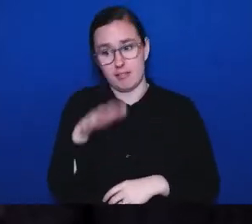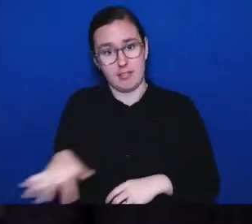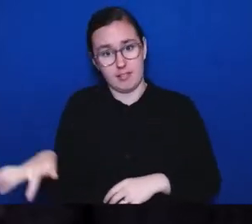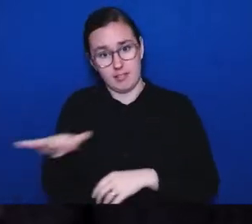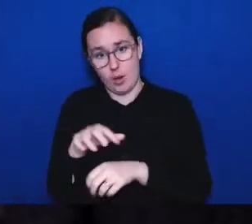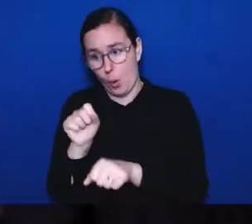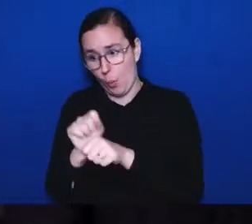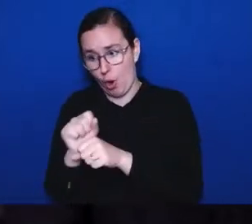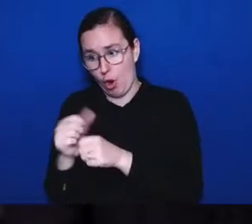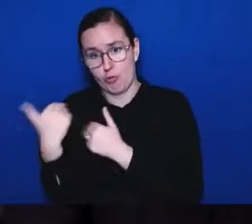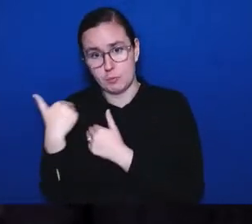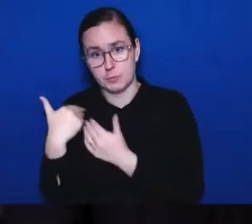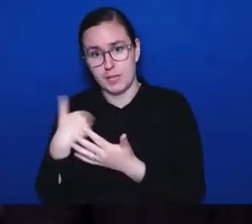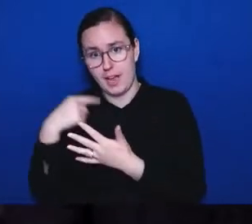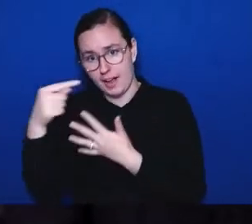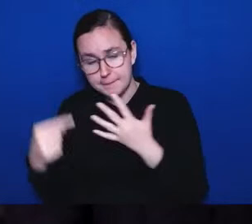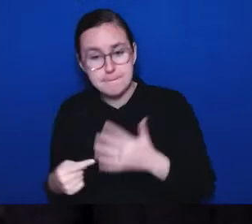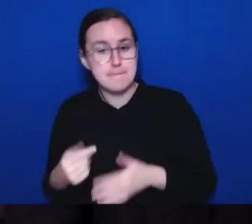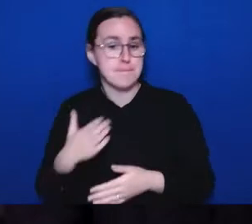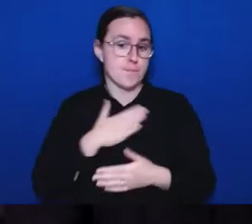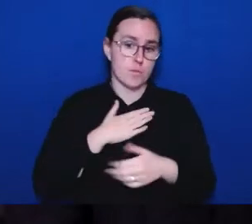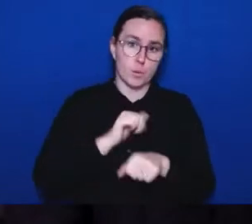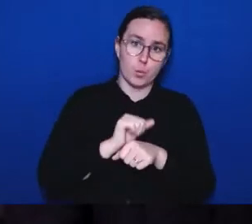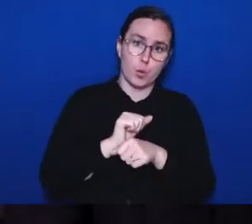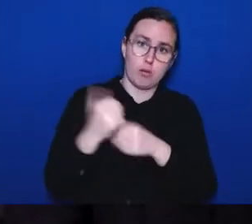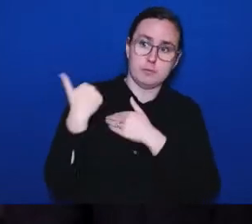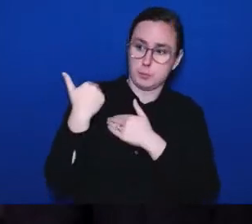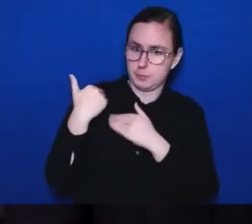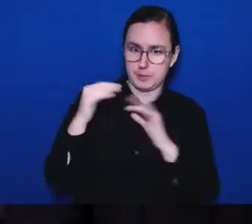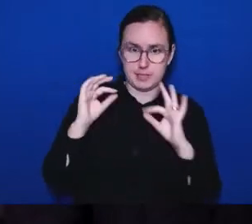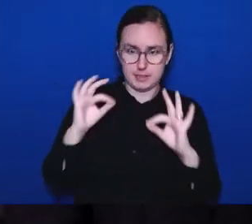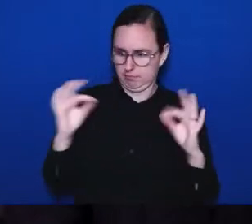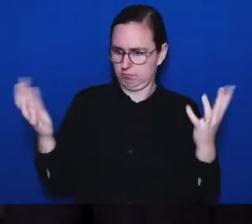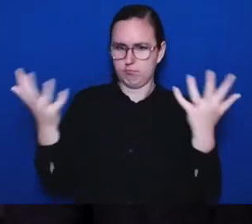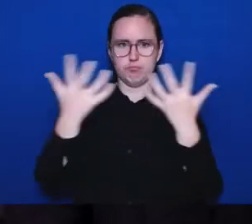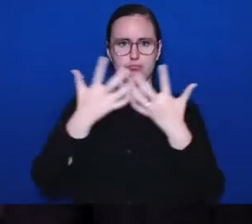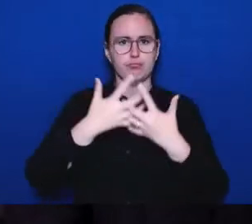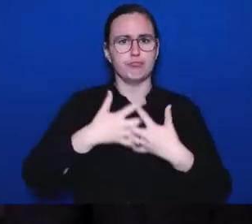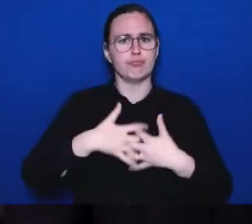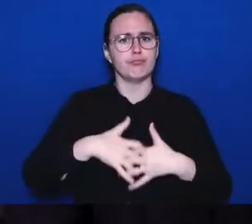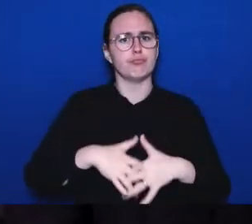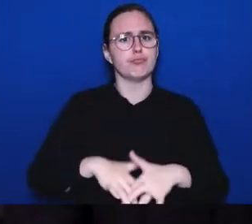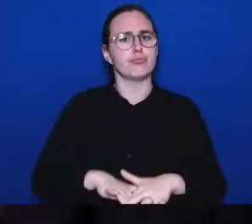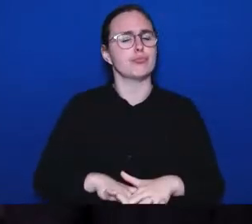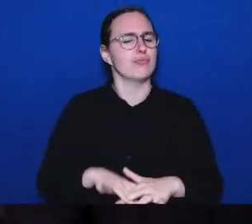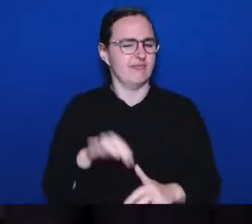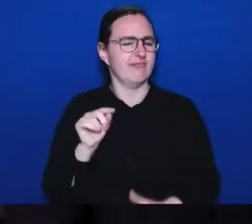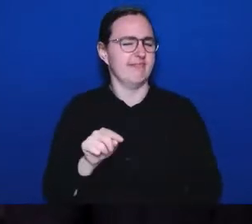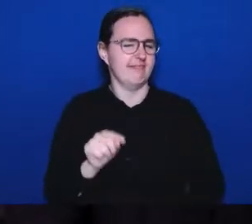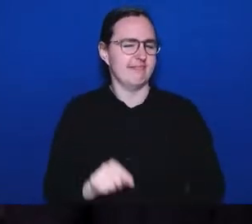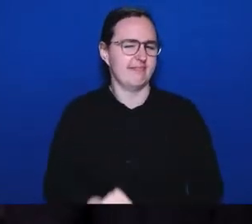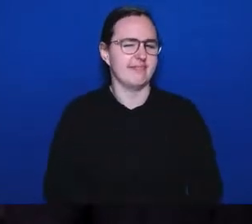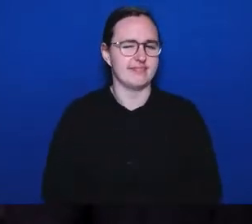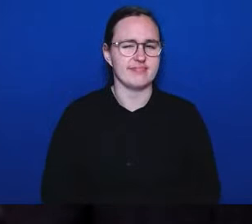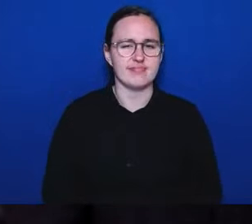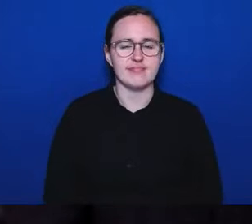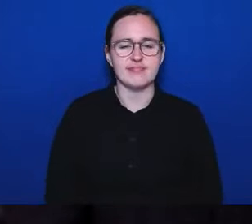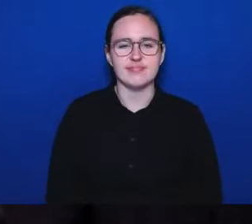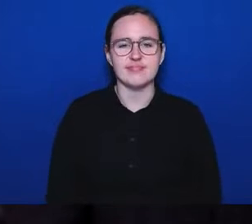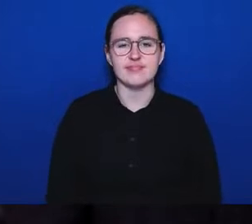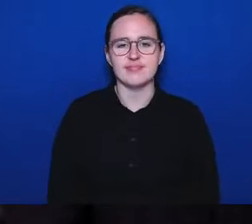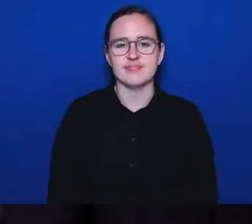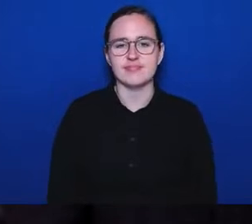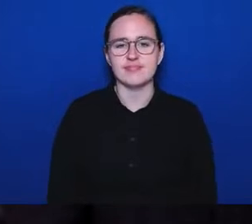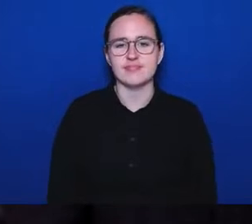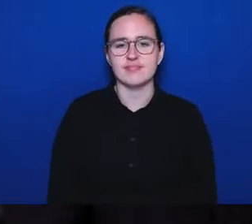now we're having conditions that will allow us to provide the type of care that we all train to provide. So this is, again, a